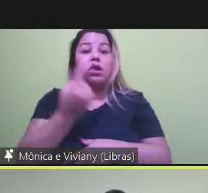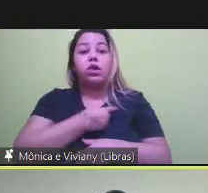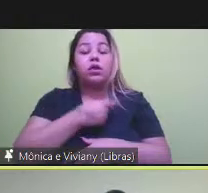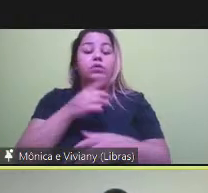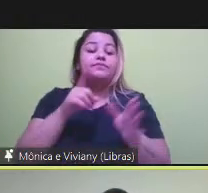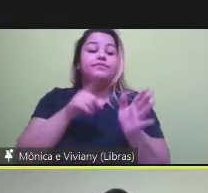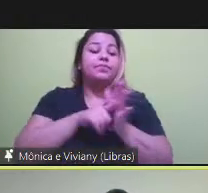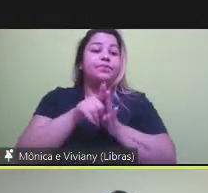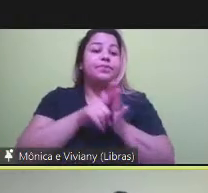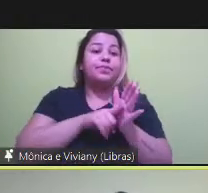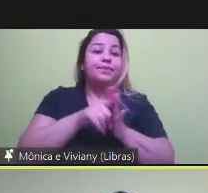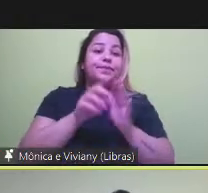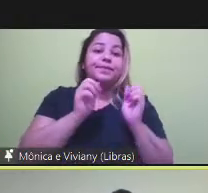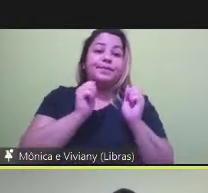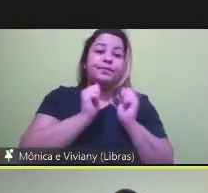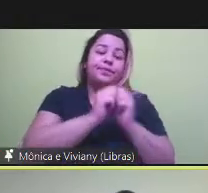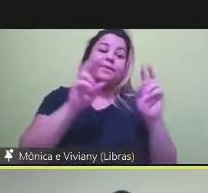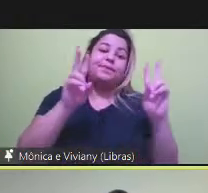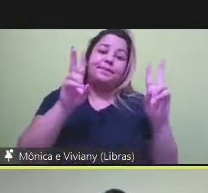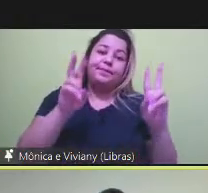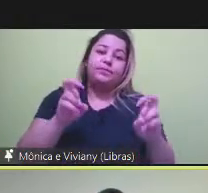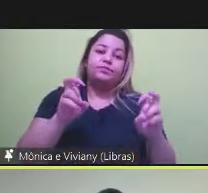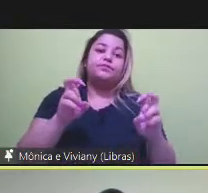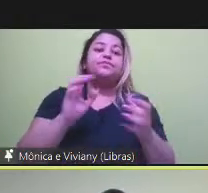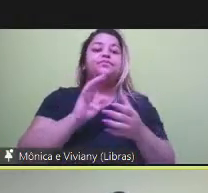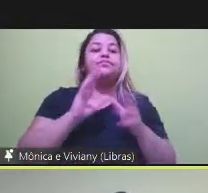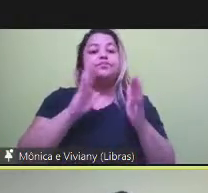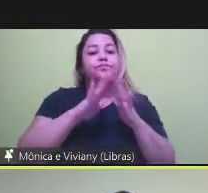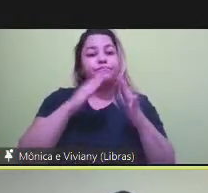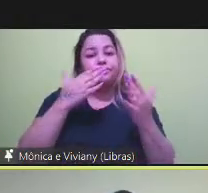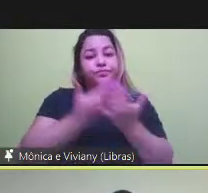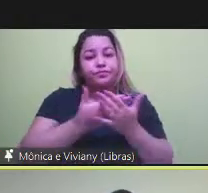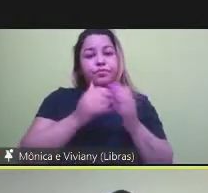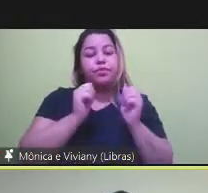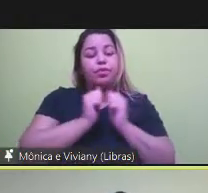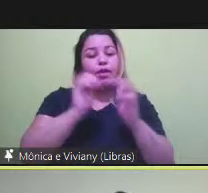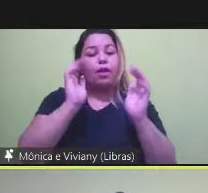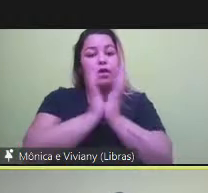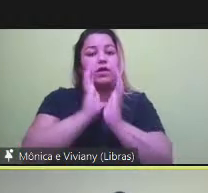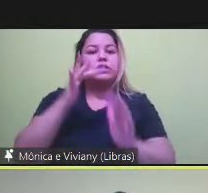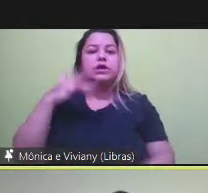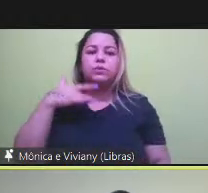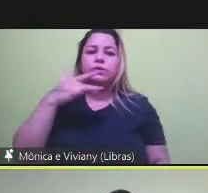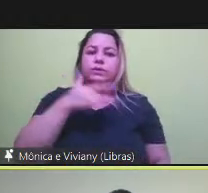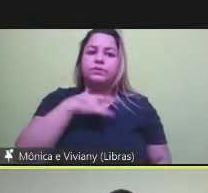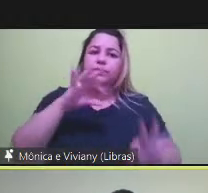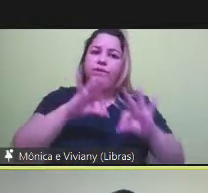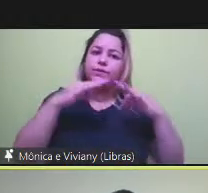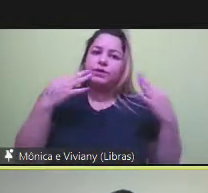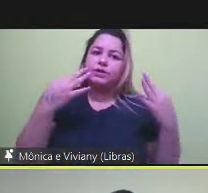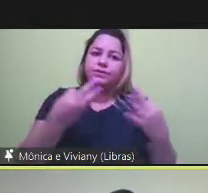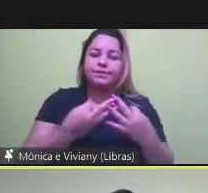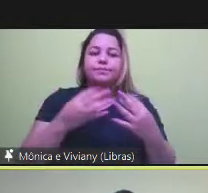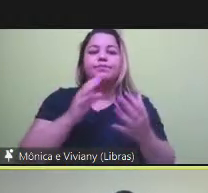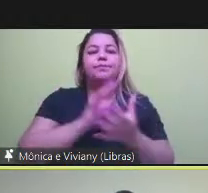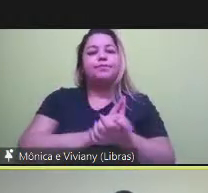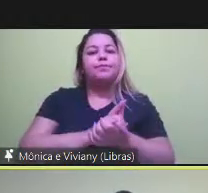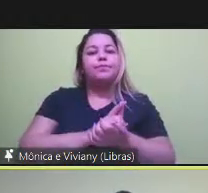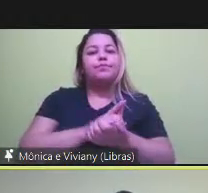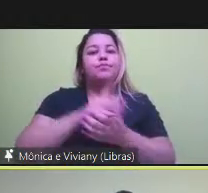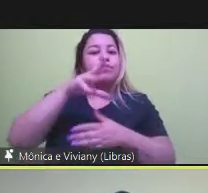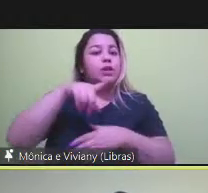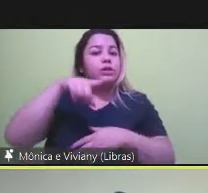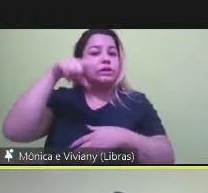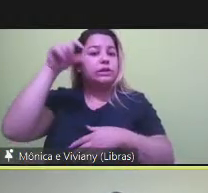to do this joint planning of systems, and then schools, alongside with the teams of family healthcare,